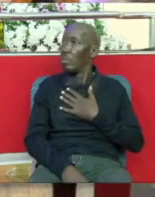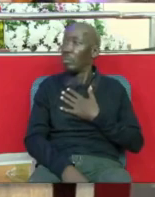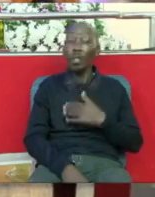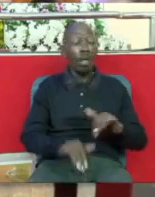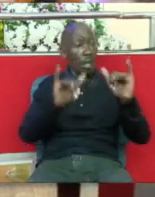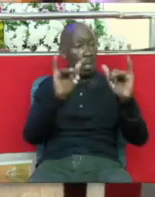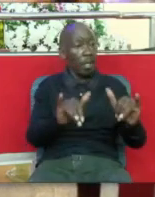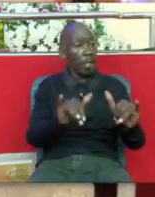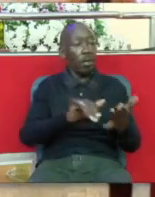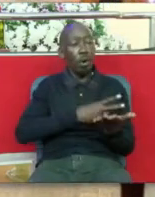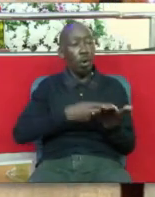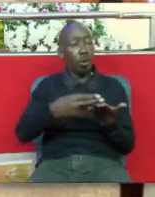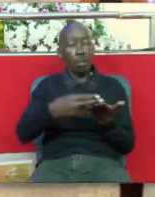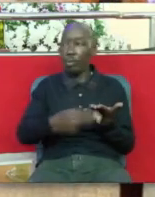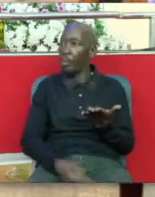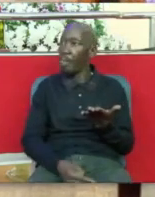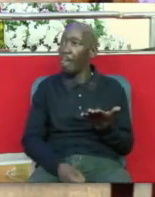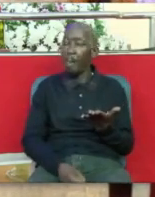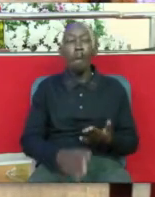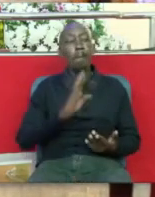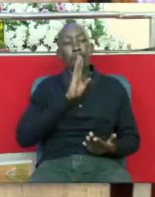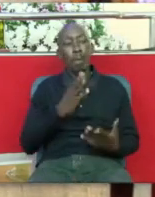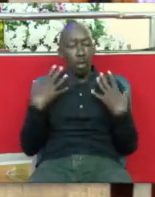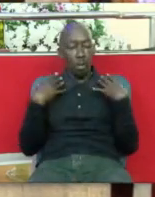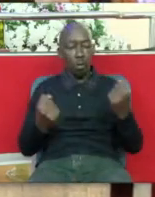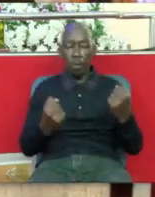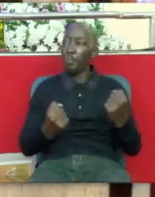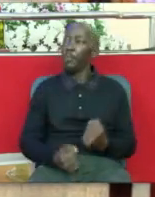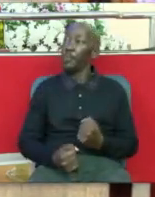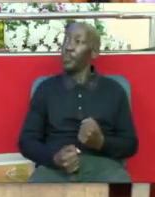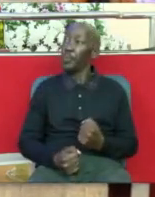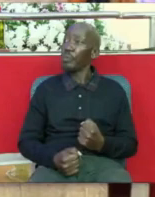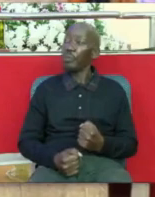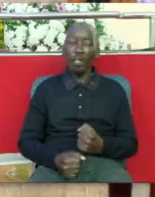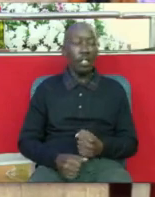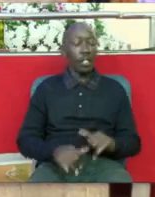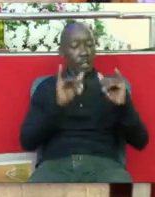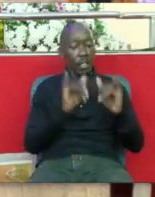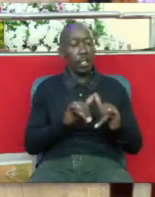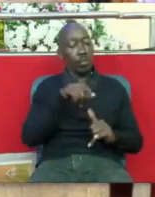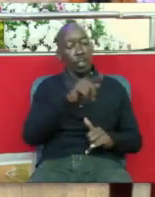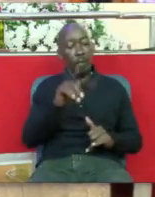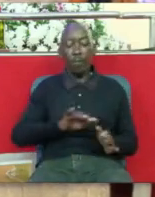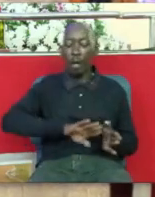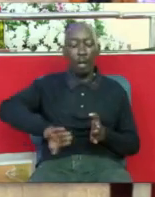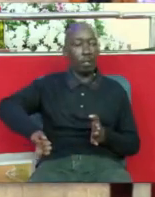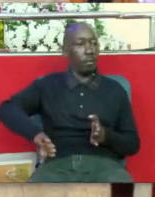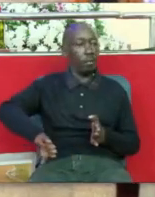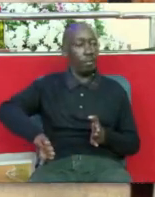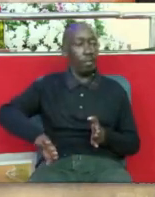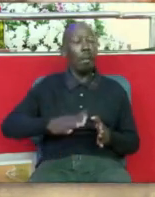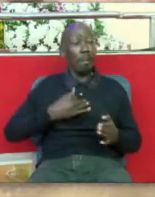Remain holy. Be pure. Set yourself apart. My